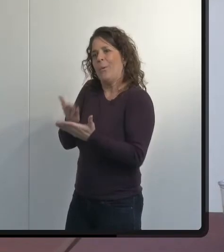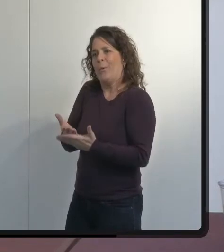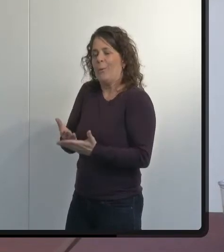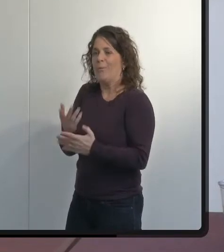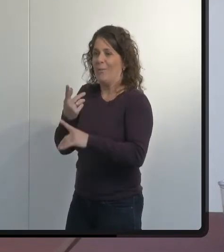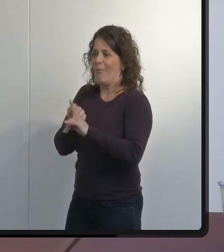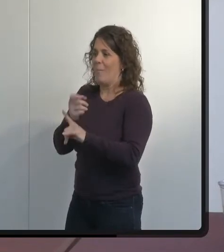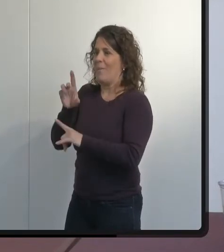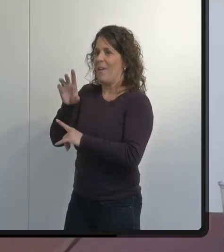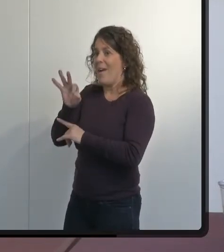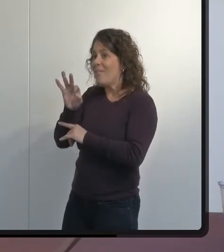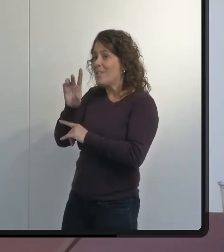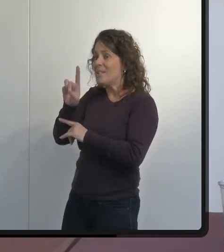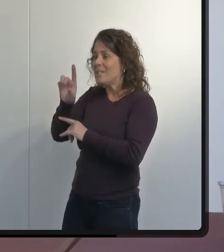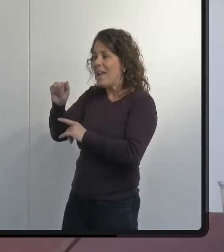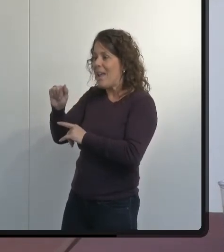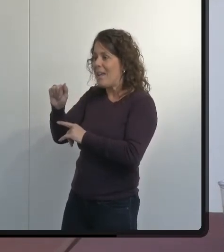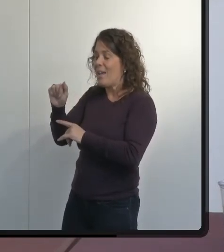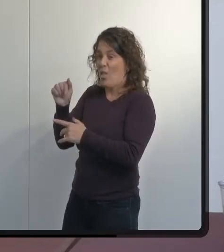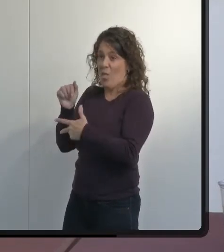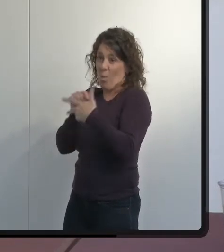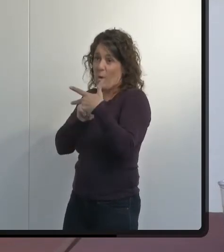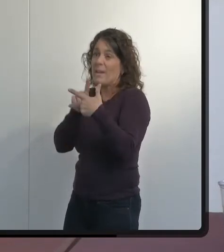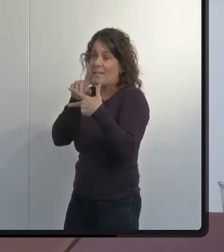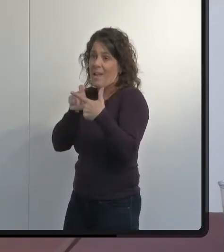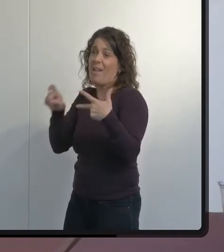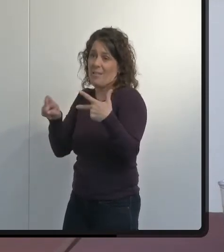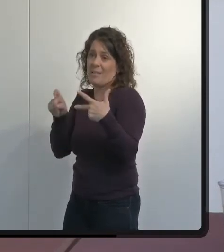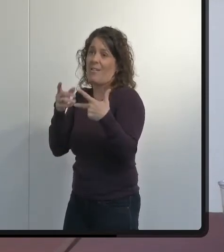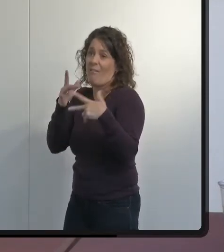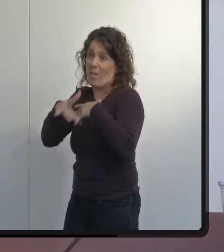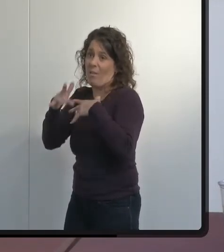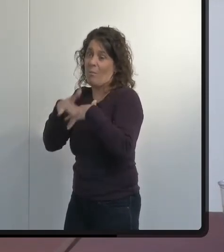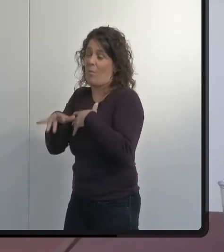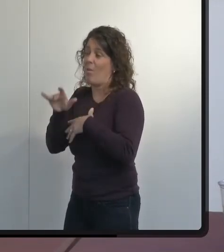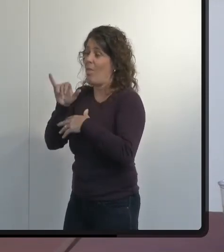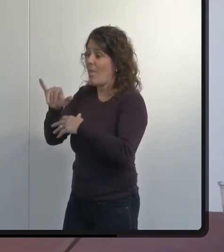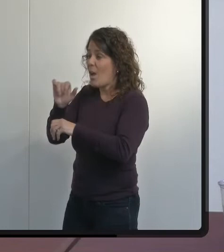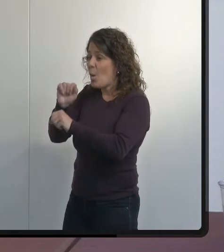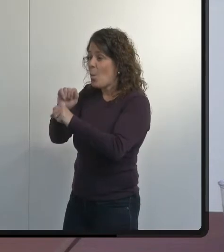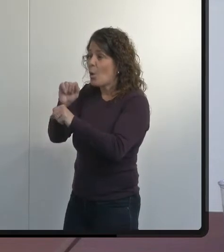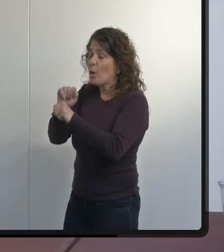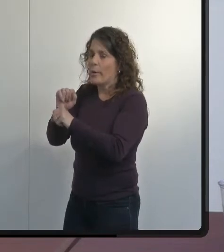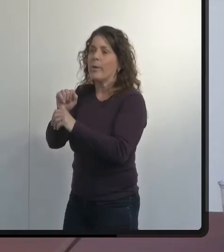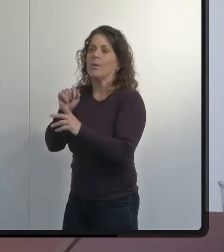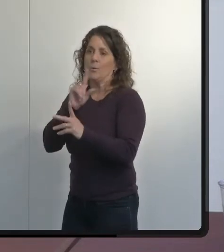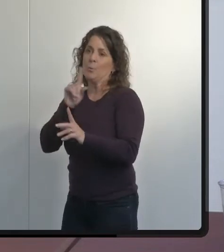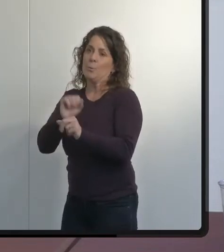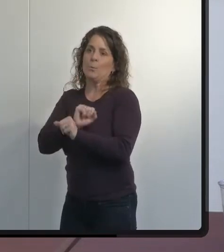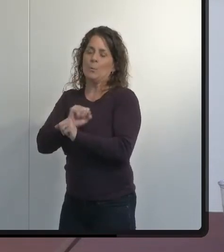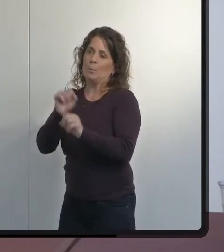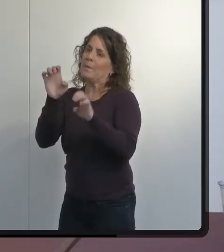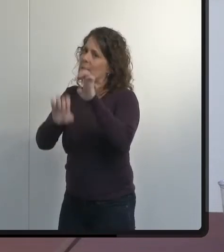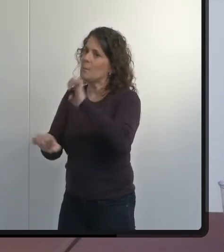think there's only 3 that are available, and the work that is being done is experimental at this